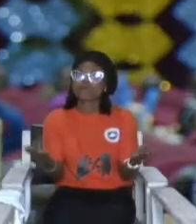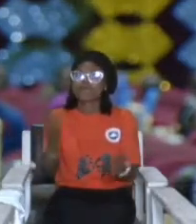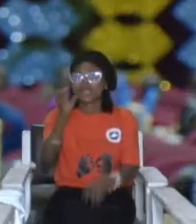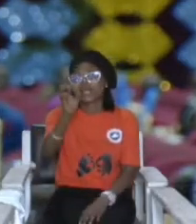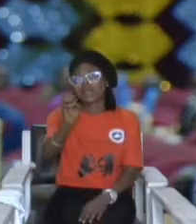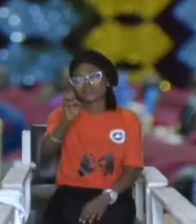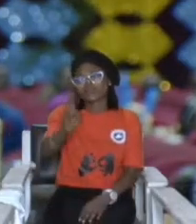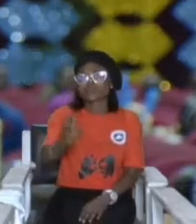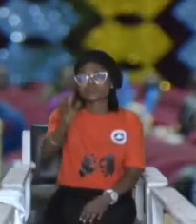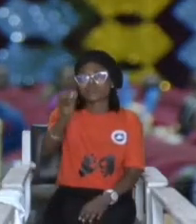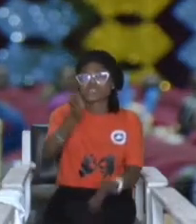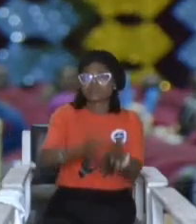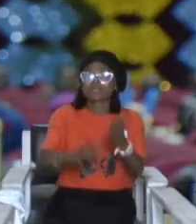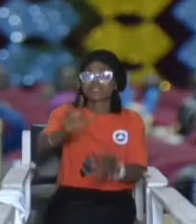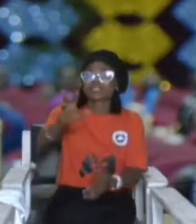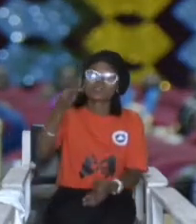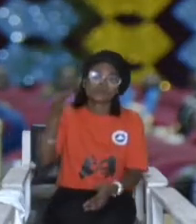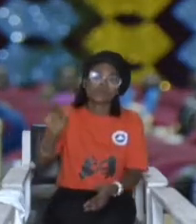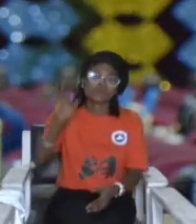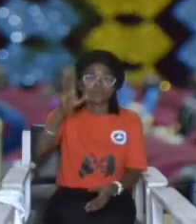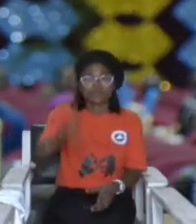today.